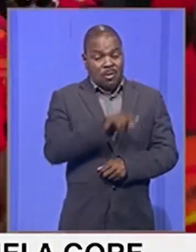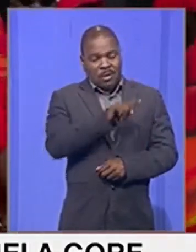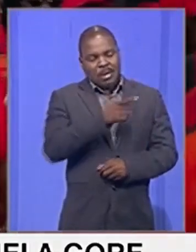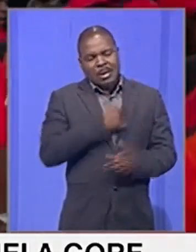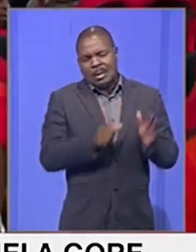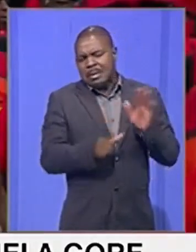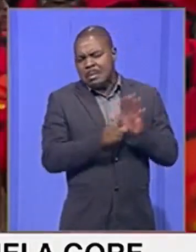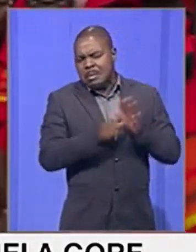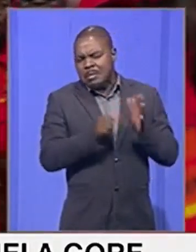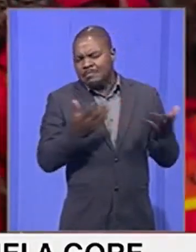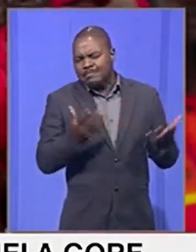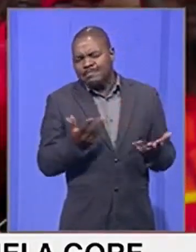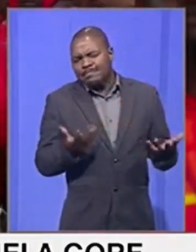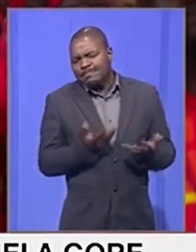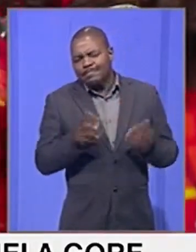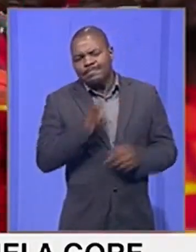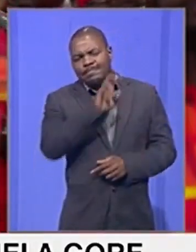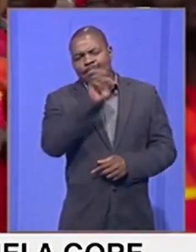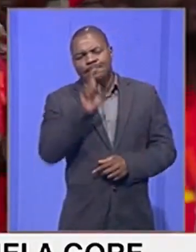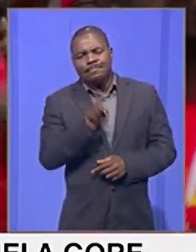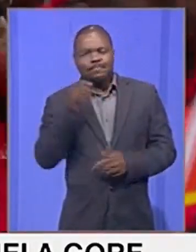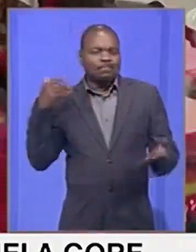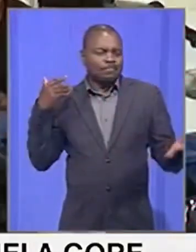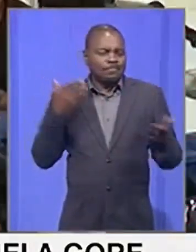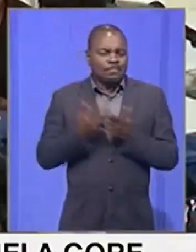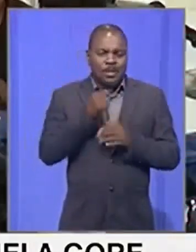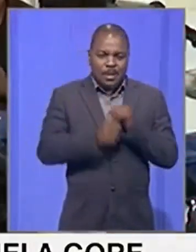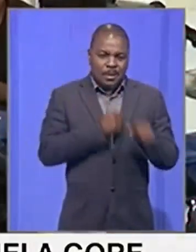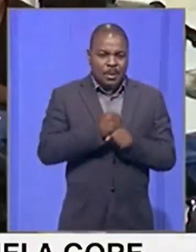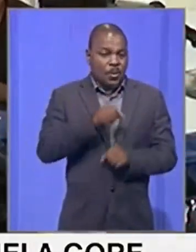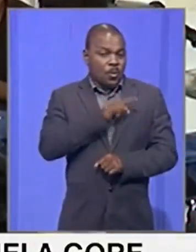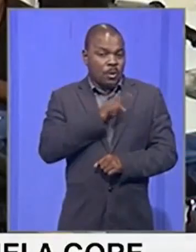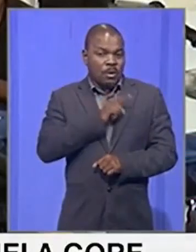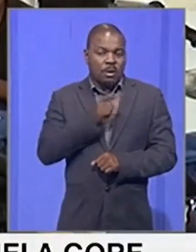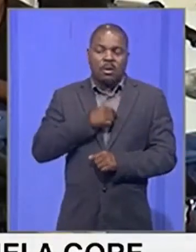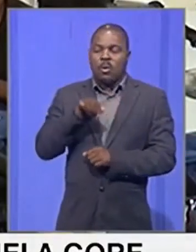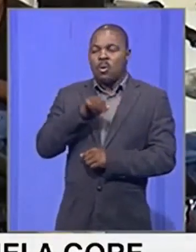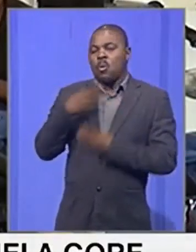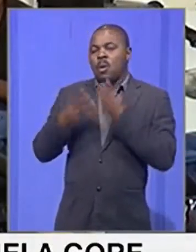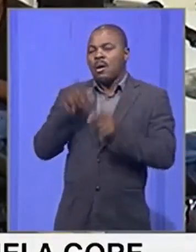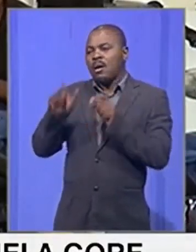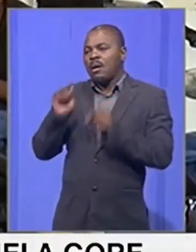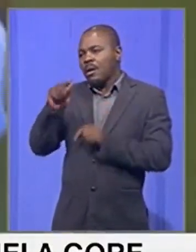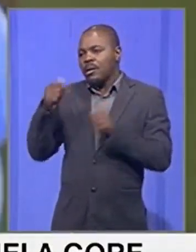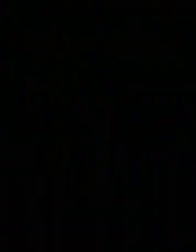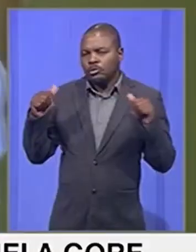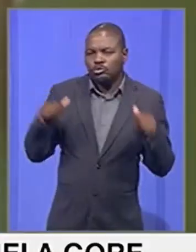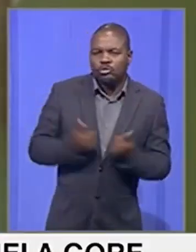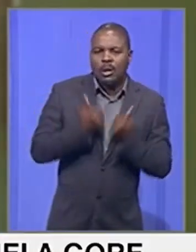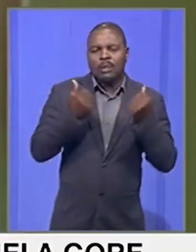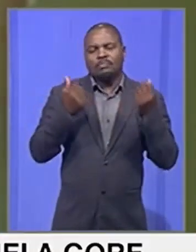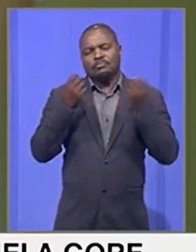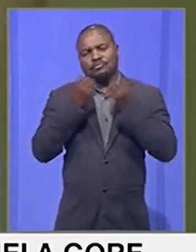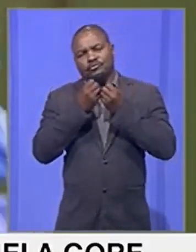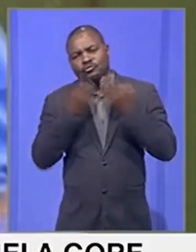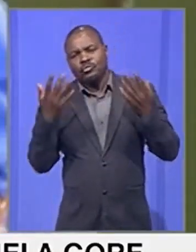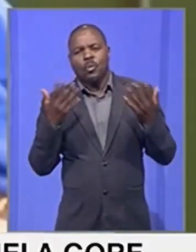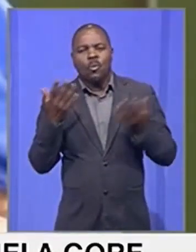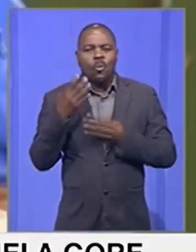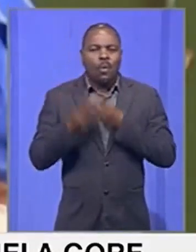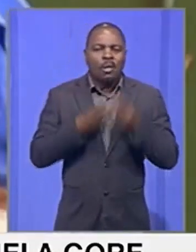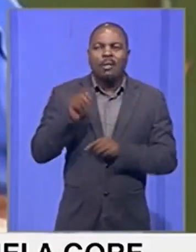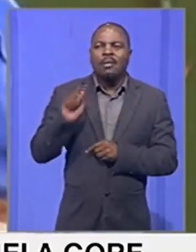beileng tsholofelo ya bone go mekgatlho ya badiri go lwela ditshwanelo tsa bona. Afrika Borwa e kailwe e le naga e tlhokang tekano go gaisa